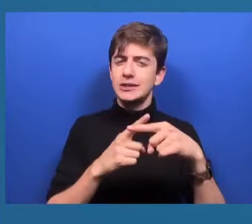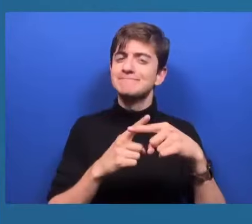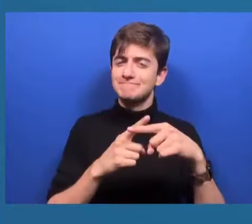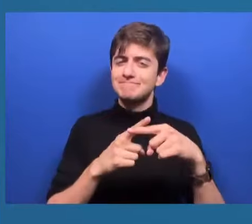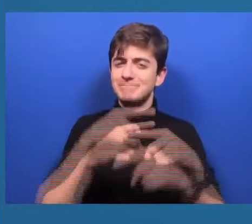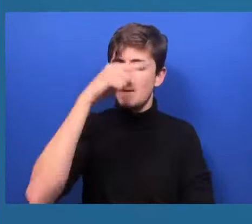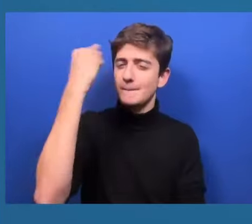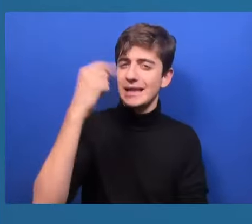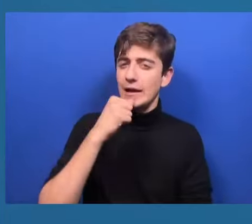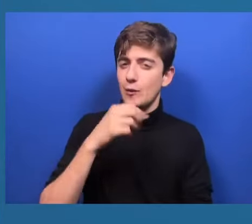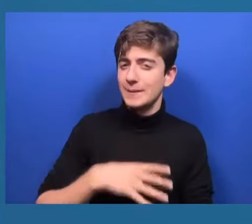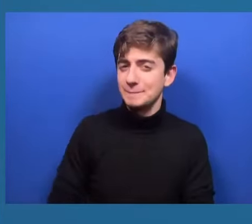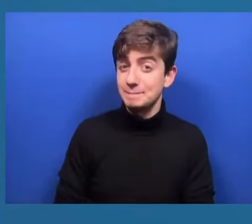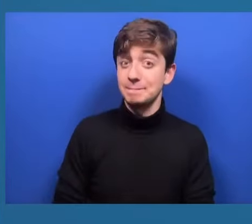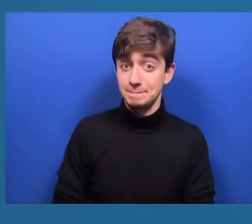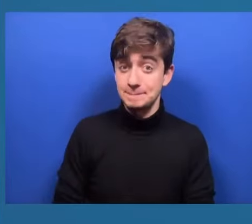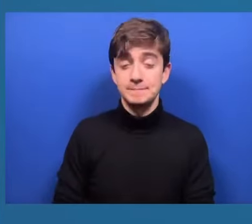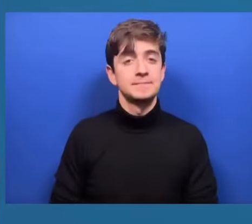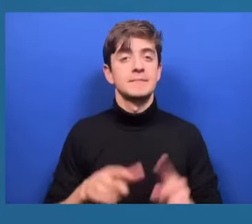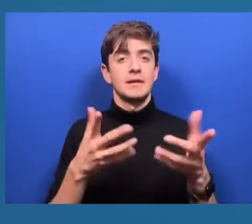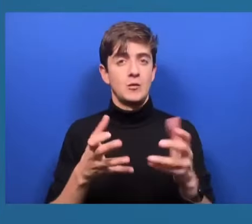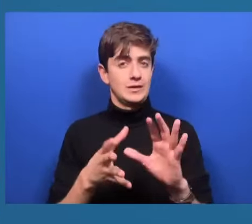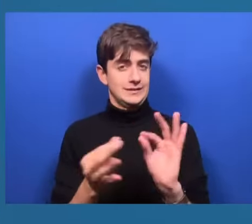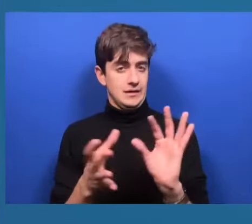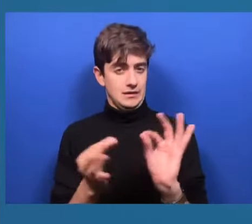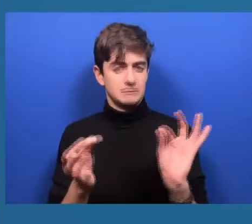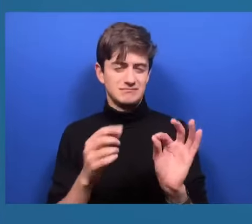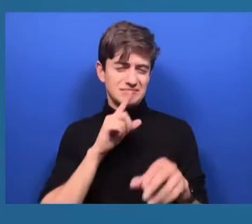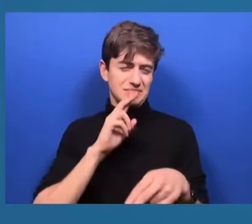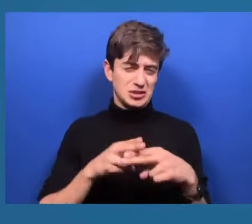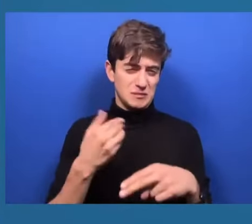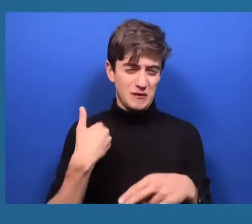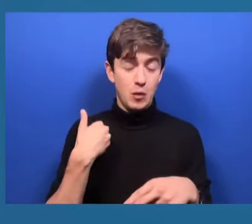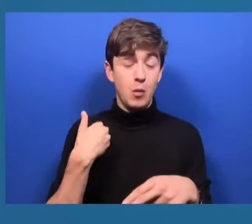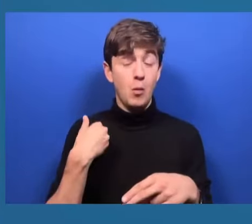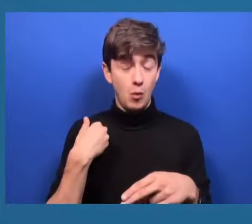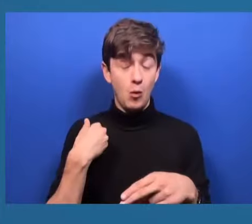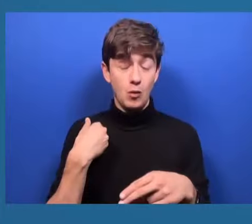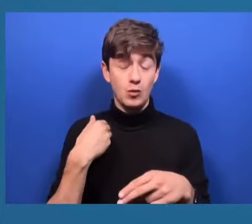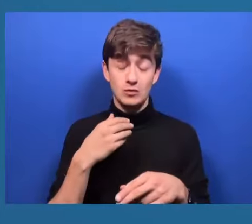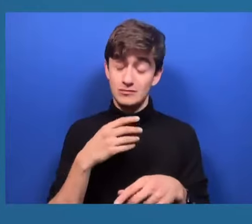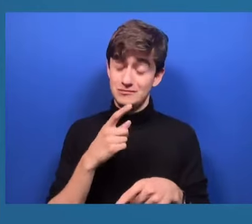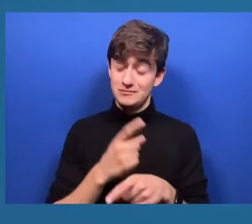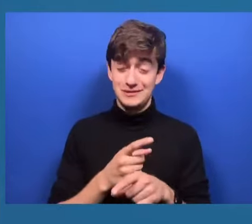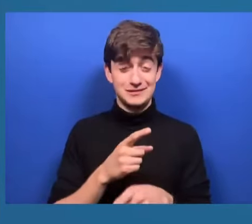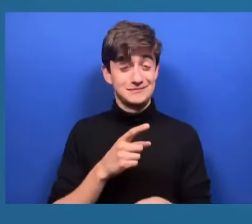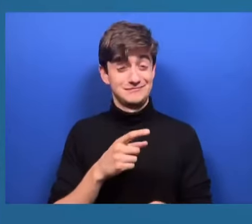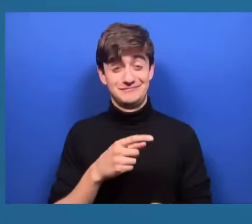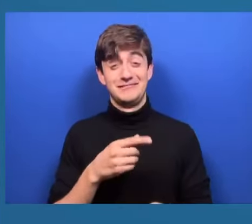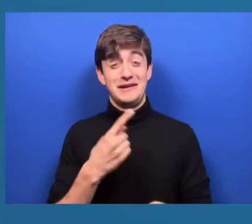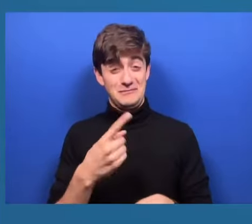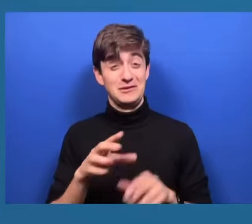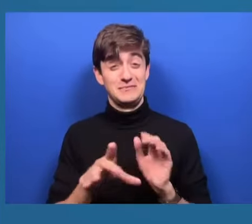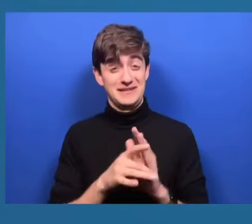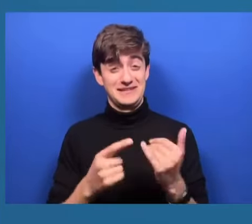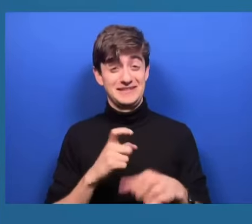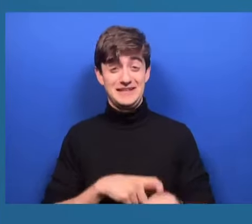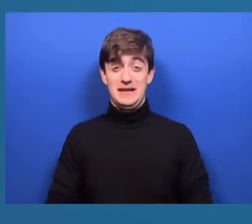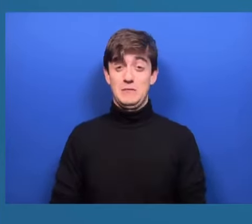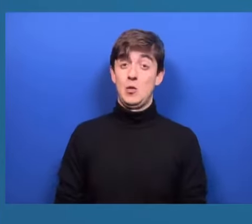But I want to say, like I said before, you chose the right one this time, baby. You chose the right